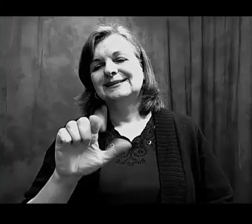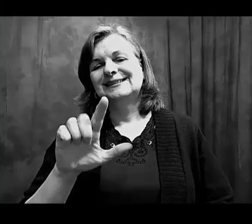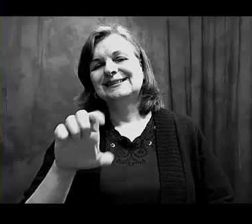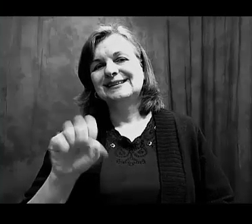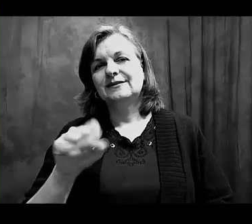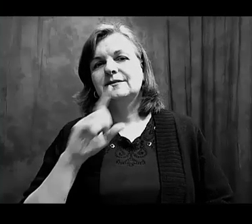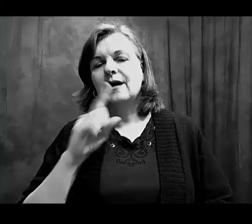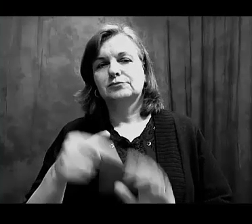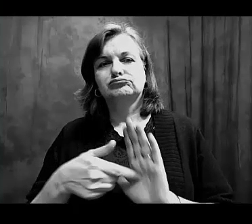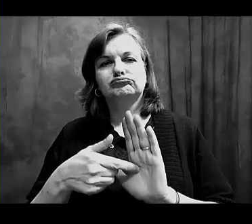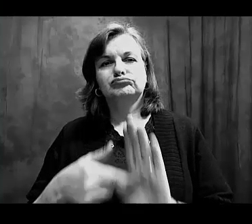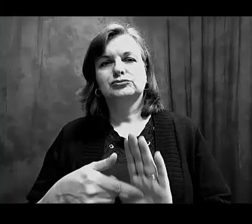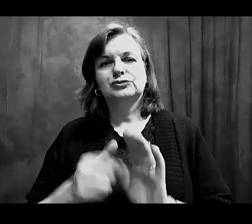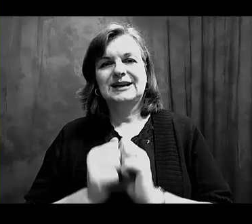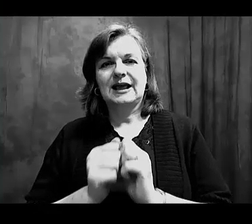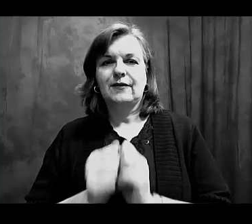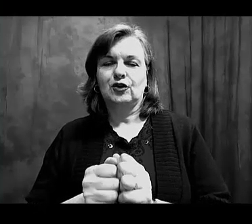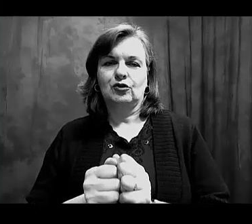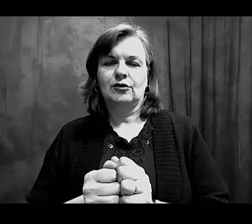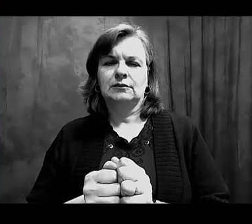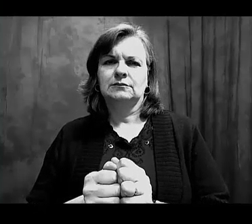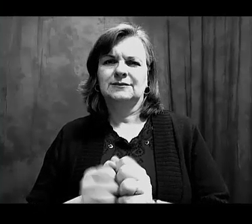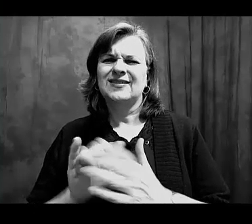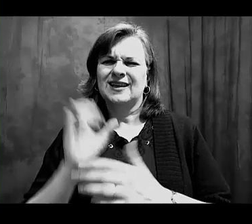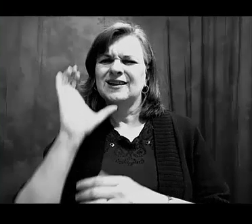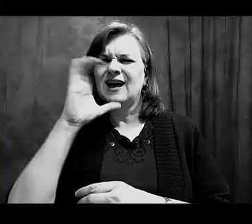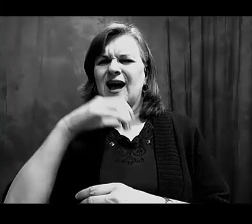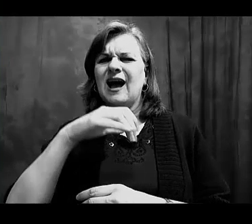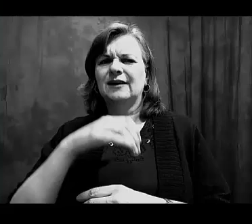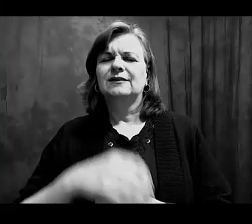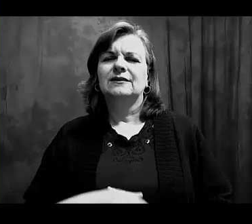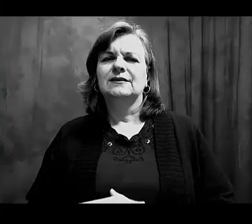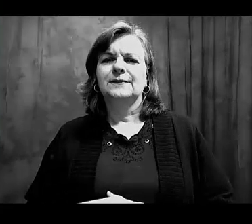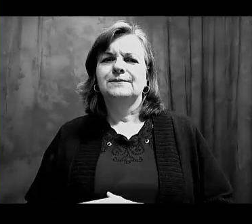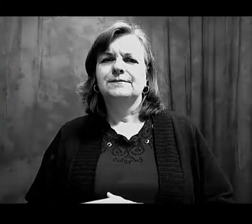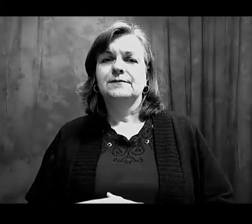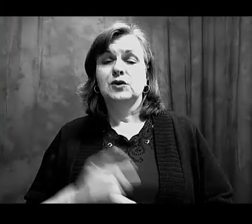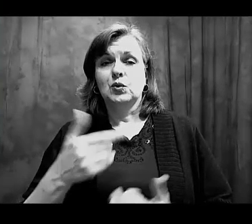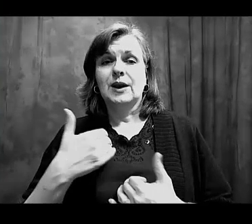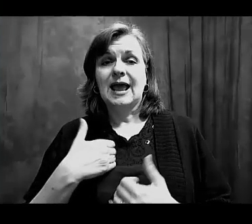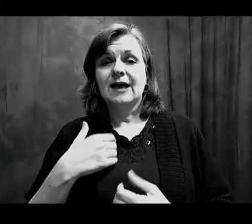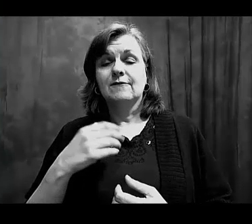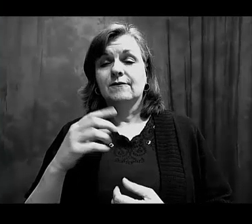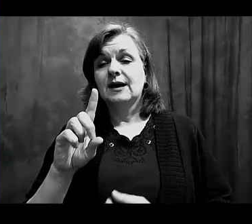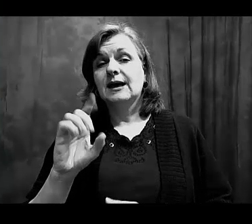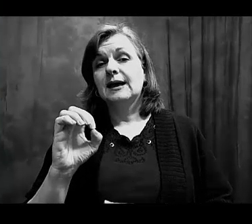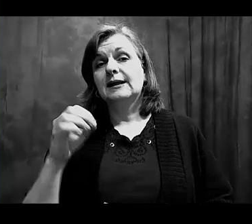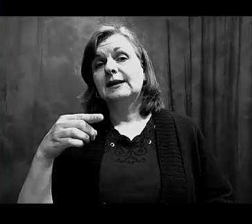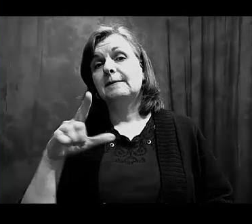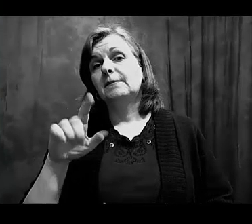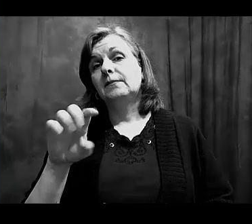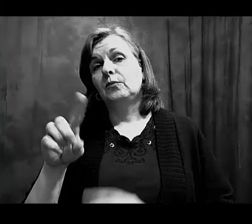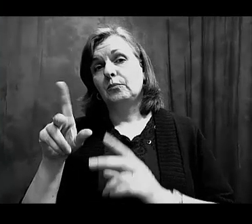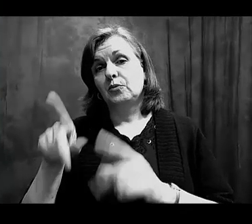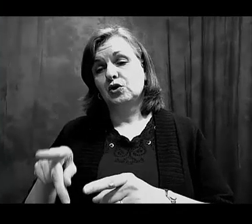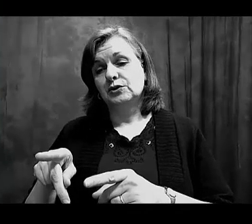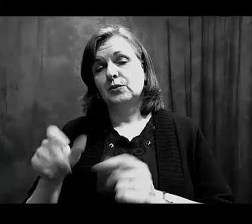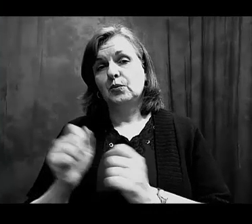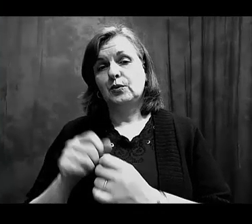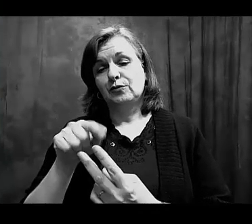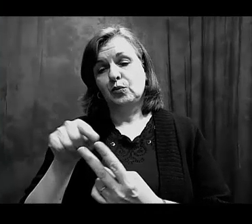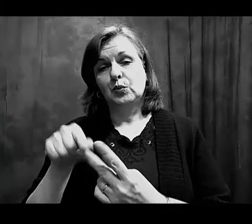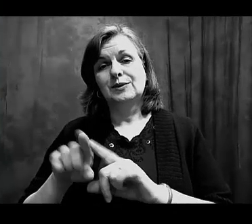see alleles that can be expressed together. Now this is a weird one for us too, meaning that you can